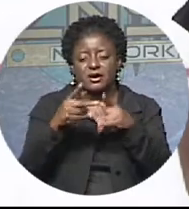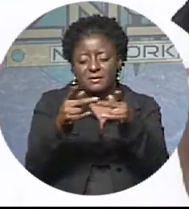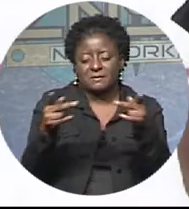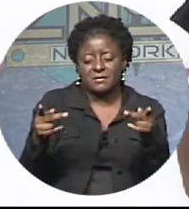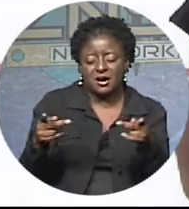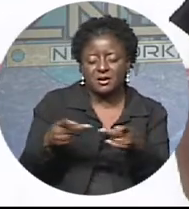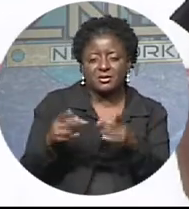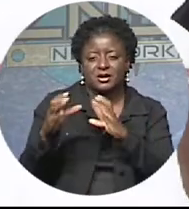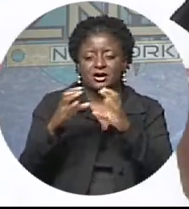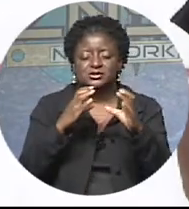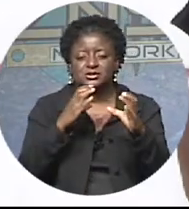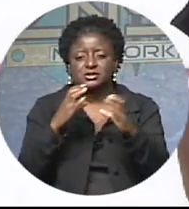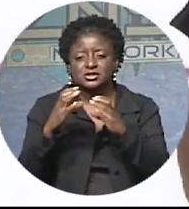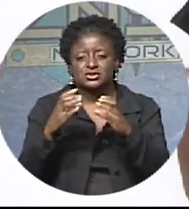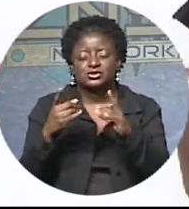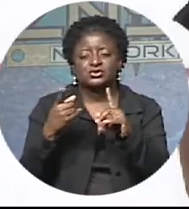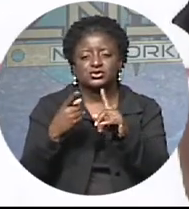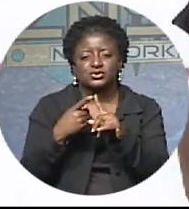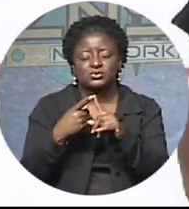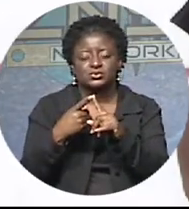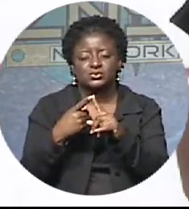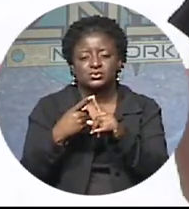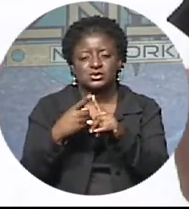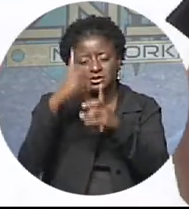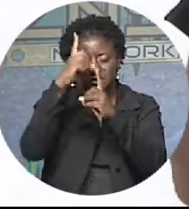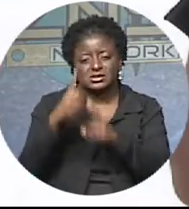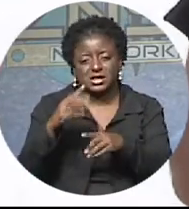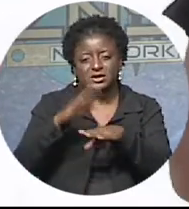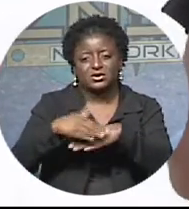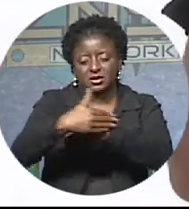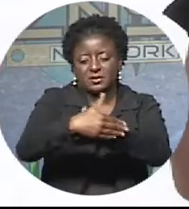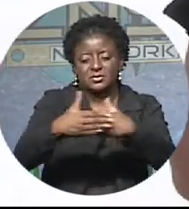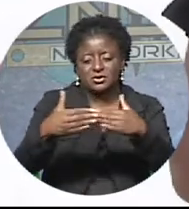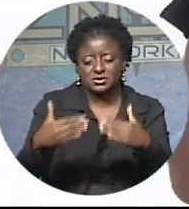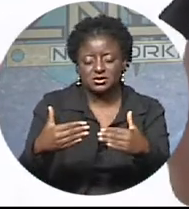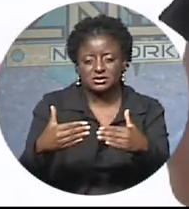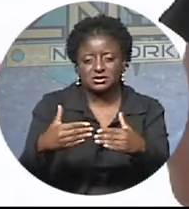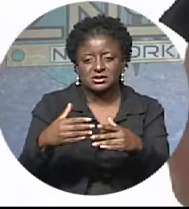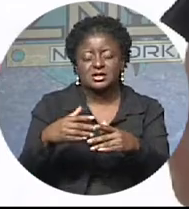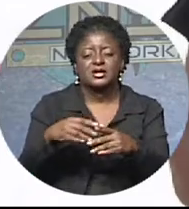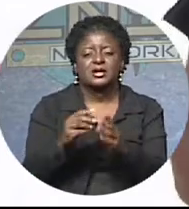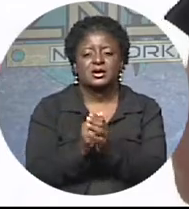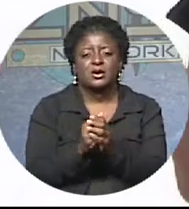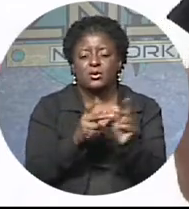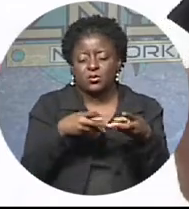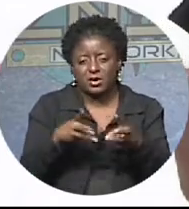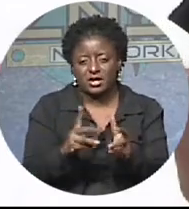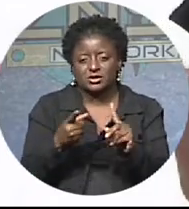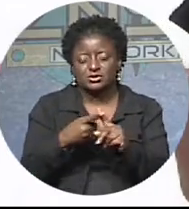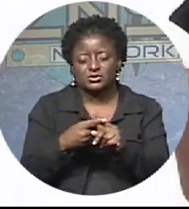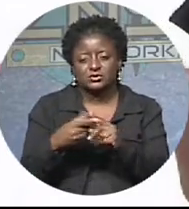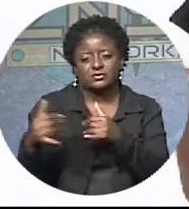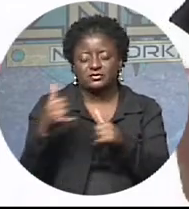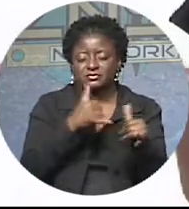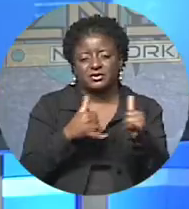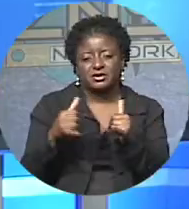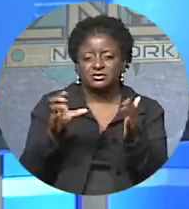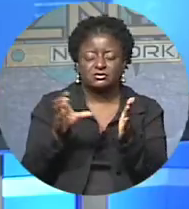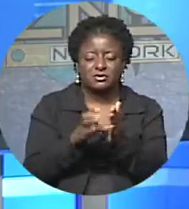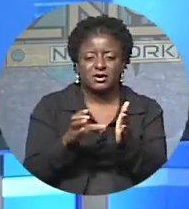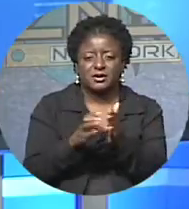up with a community-based formula to help combat crime. Janae Noel Ferguson, ZNS Network